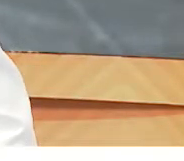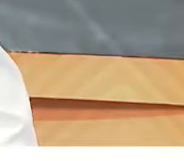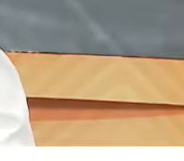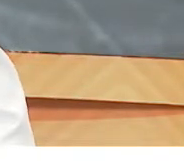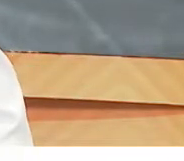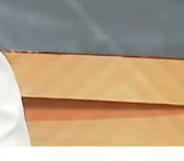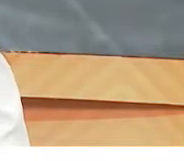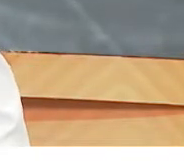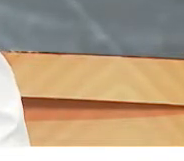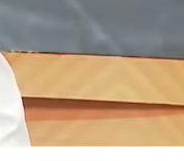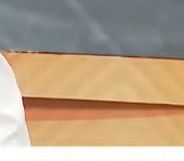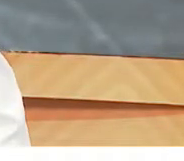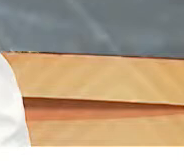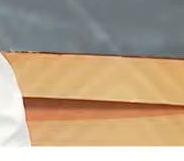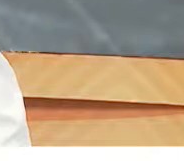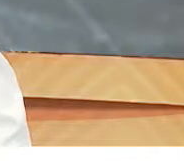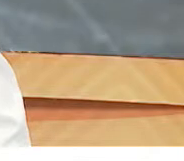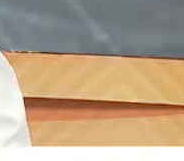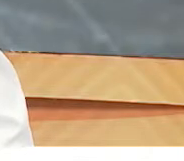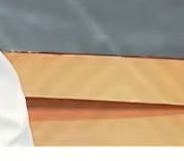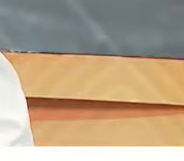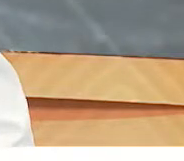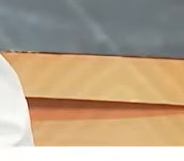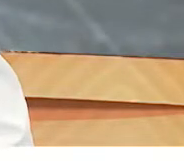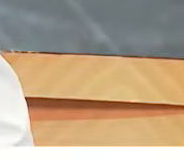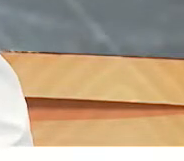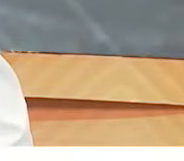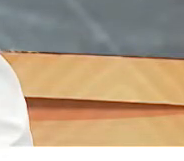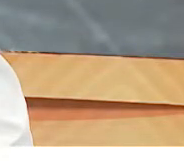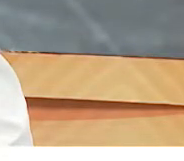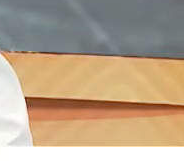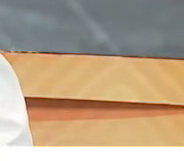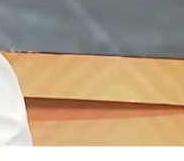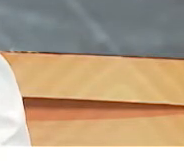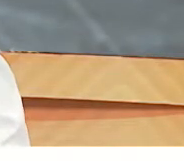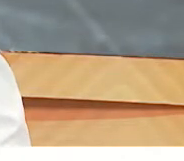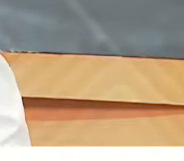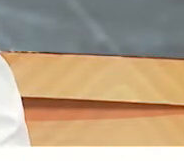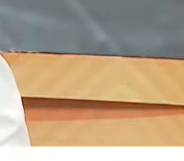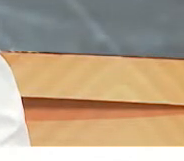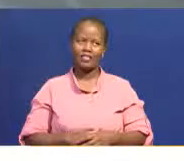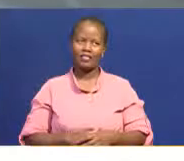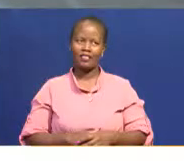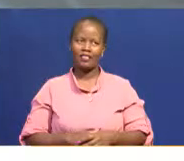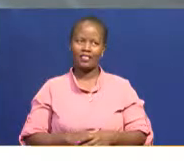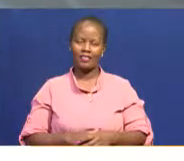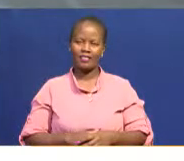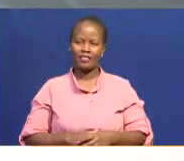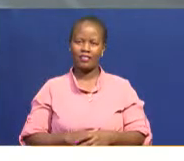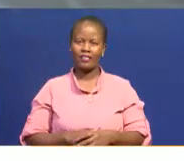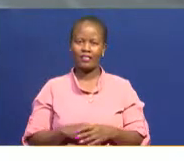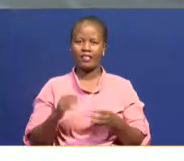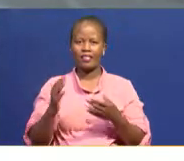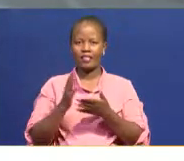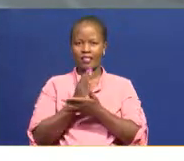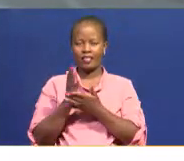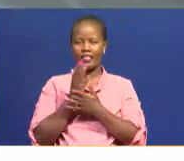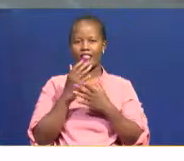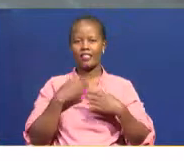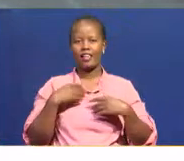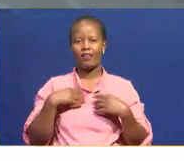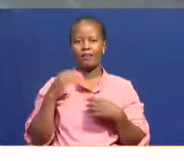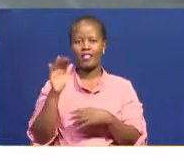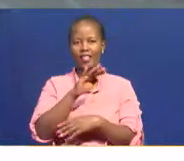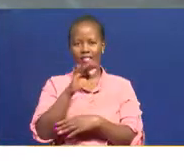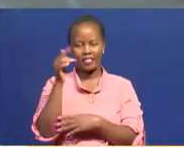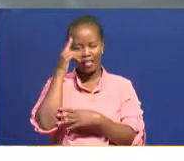over increased road carnage took center stage during the burial, with stakeholders in the transport sector calling for drastic measures